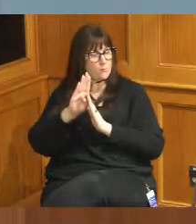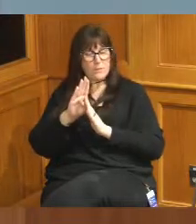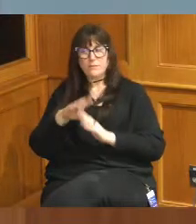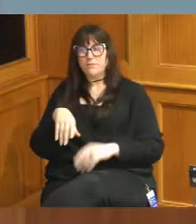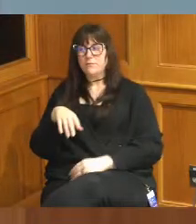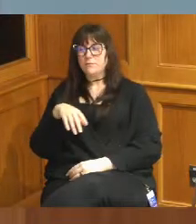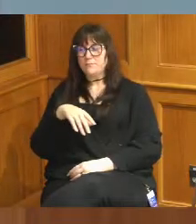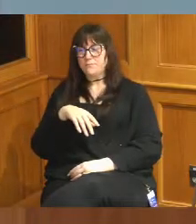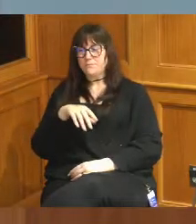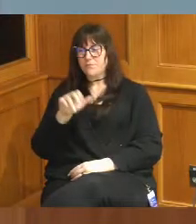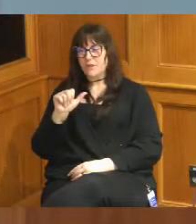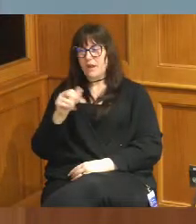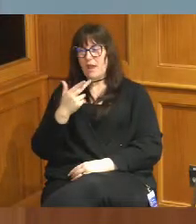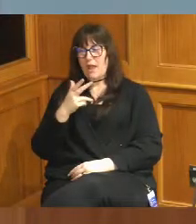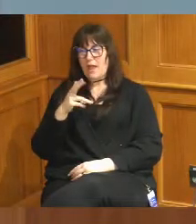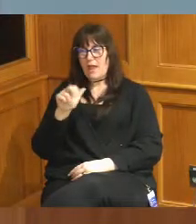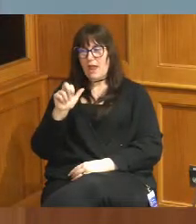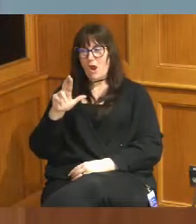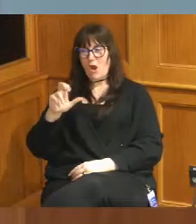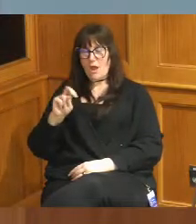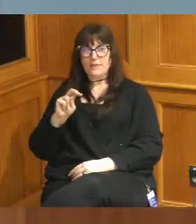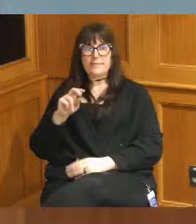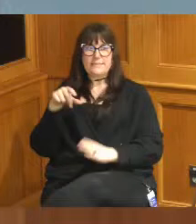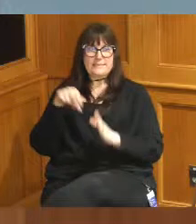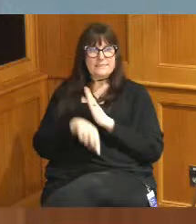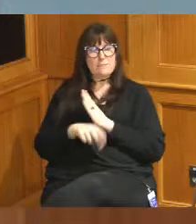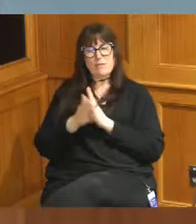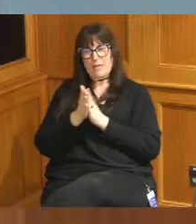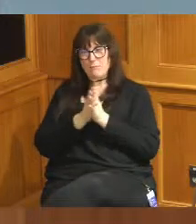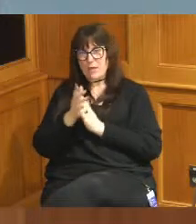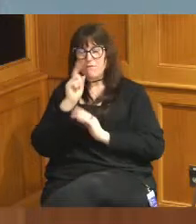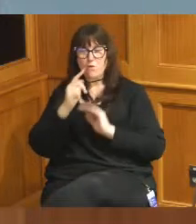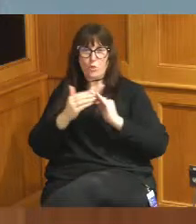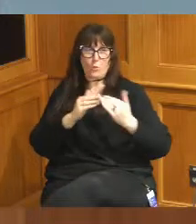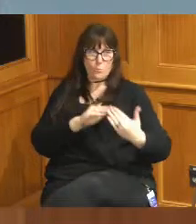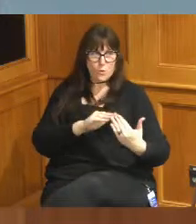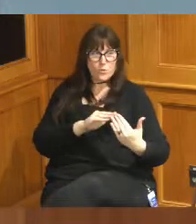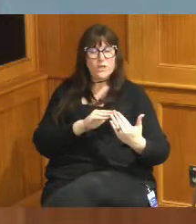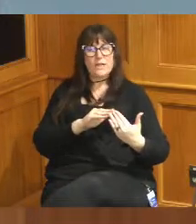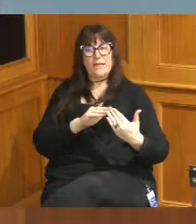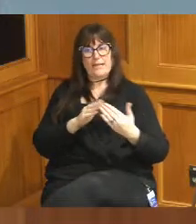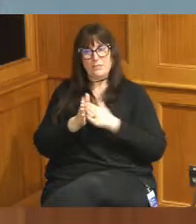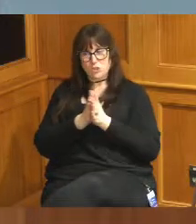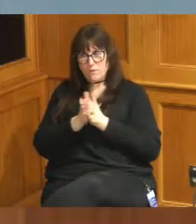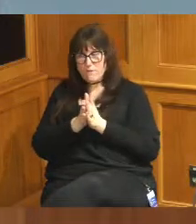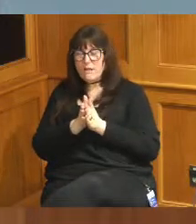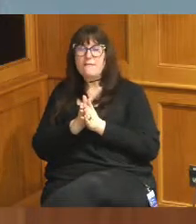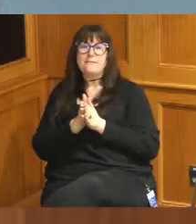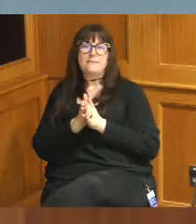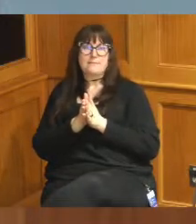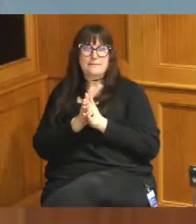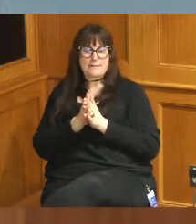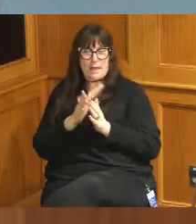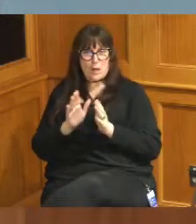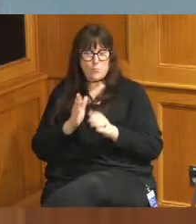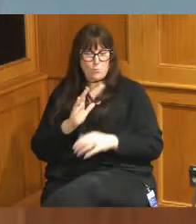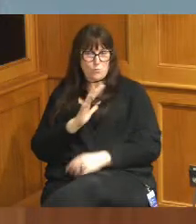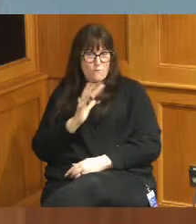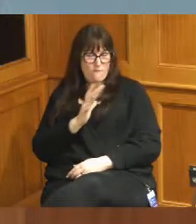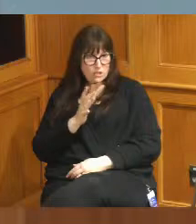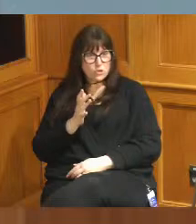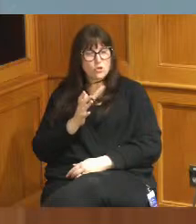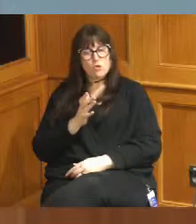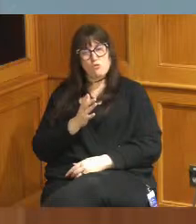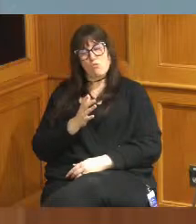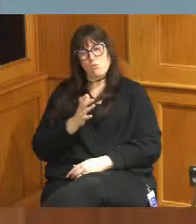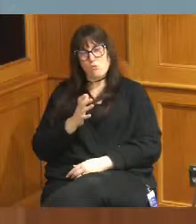Mayor Aaron is deeply committed to the community and community service and professional organizations, serving in